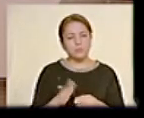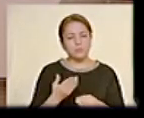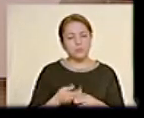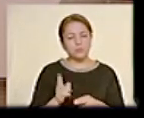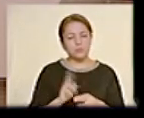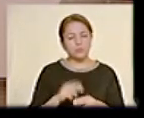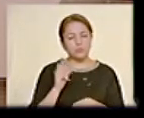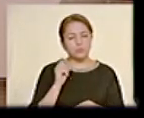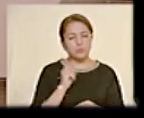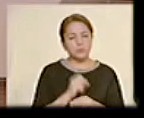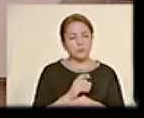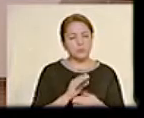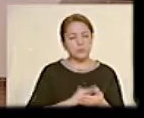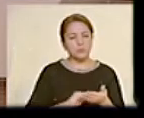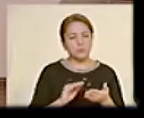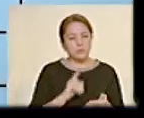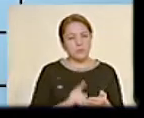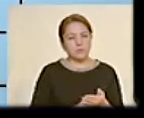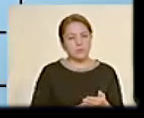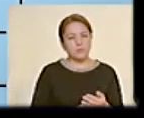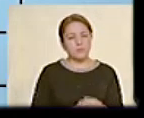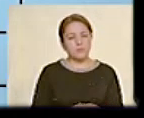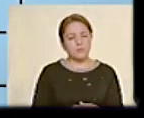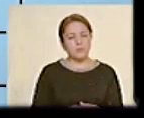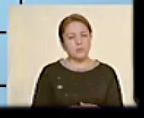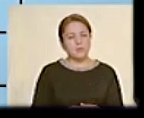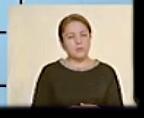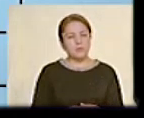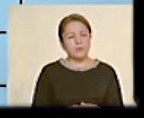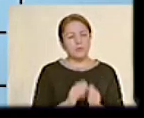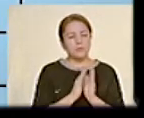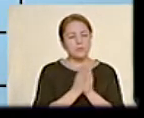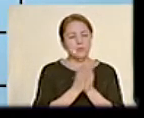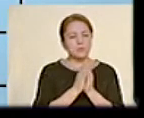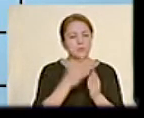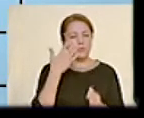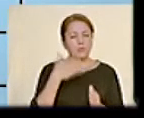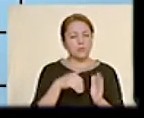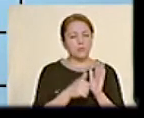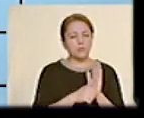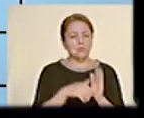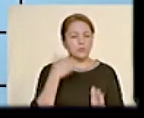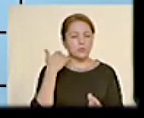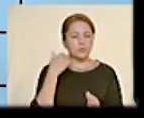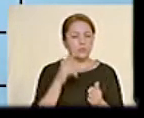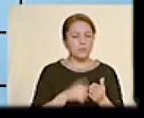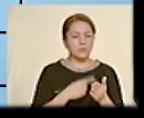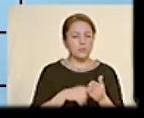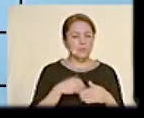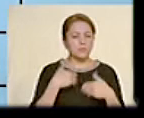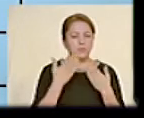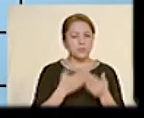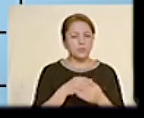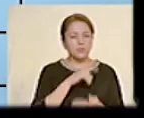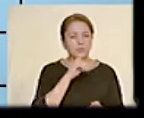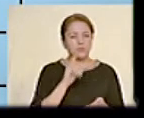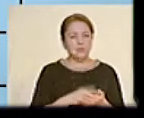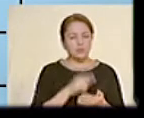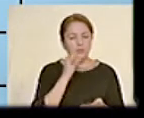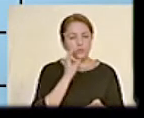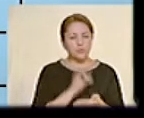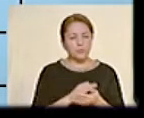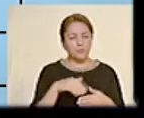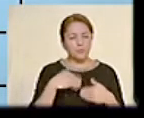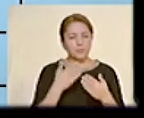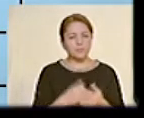uchun topshiriqlarni belgilab olaylik. Demak, darslikning 56-sahifasida berilgan savollarga javob